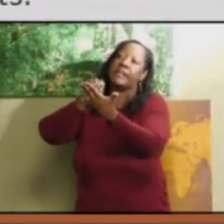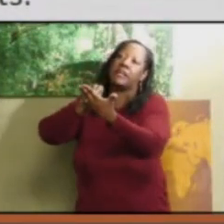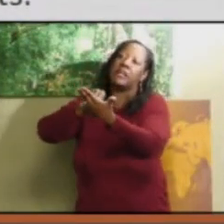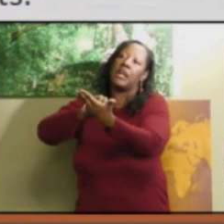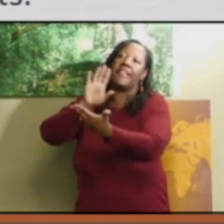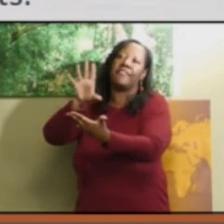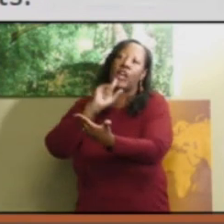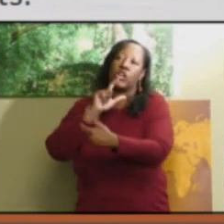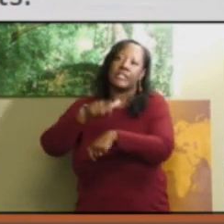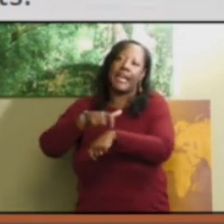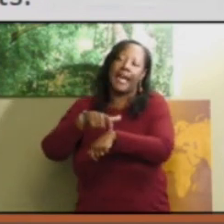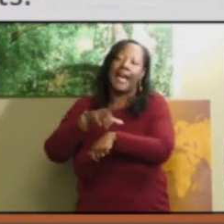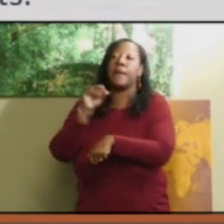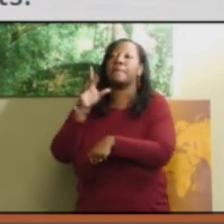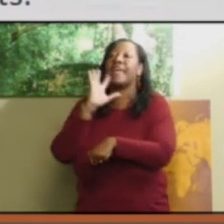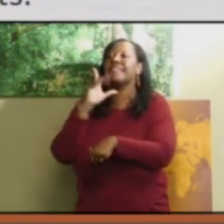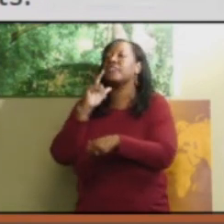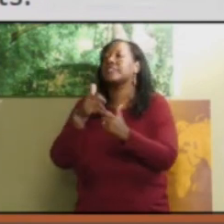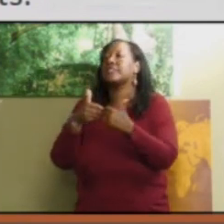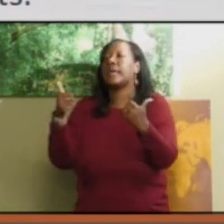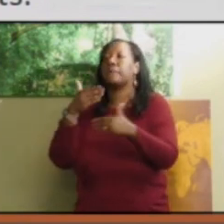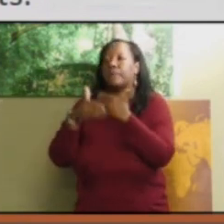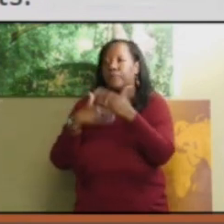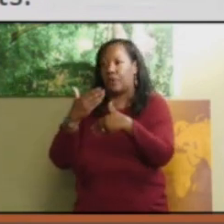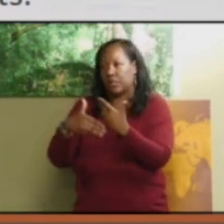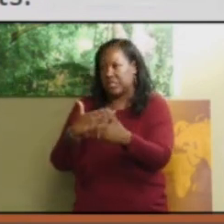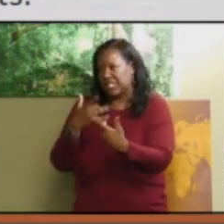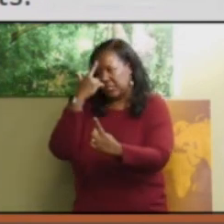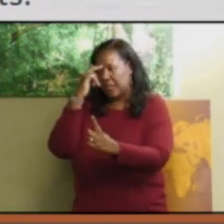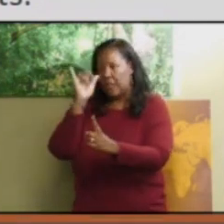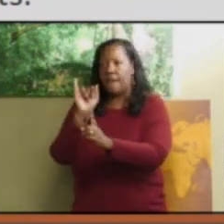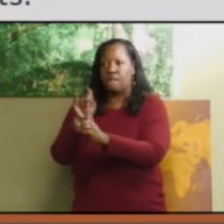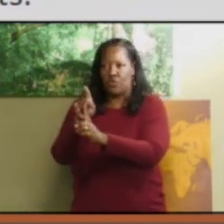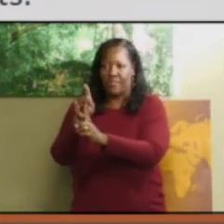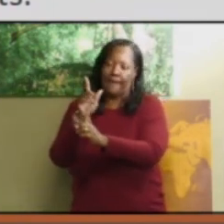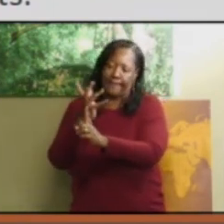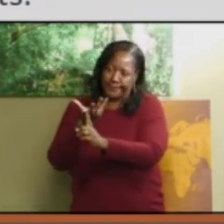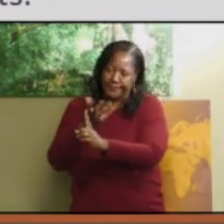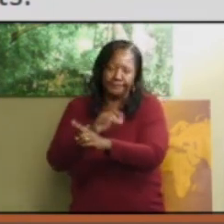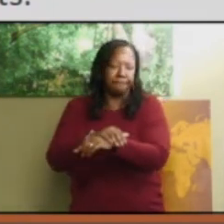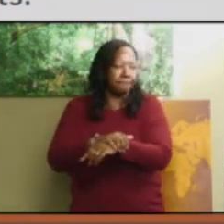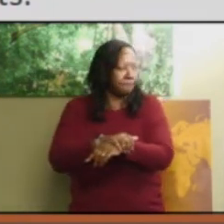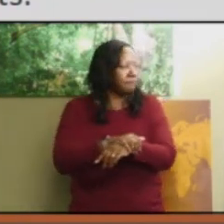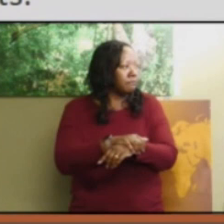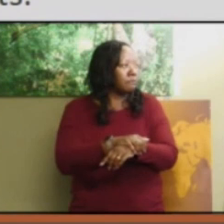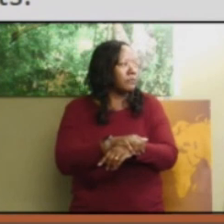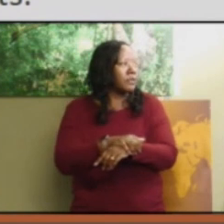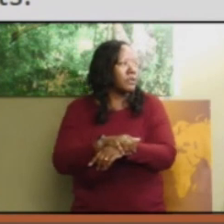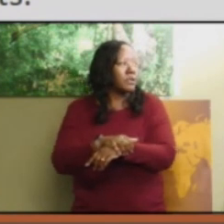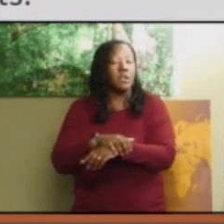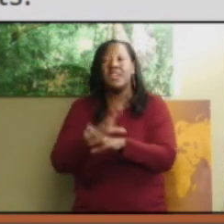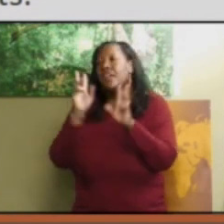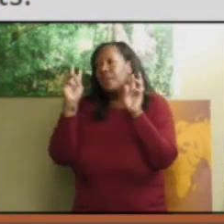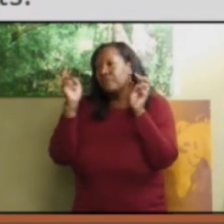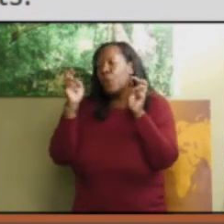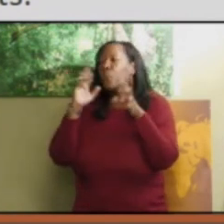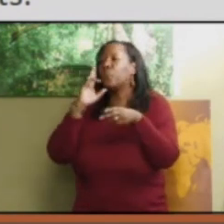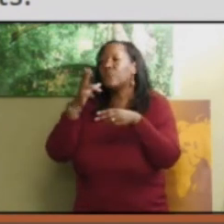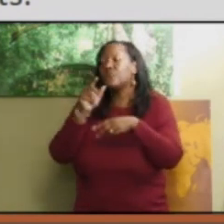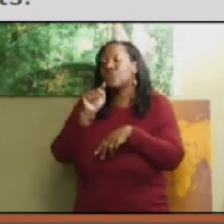temporary fund. And there's a process that we go through where our trust staff are considered